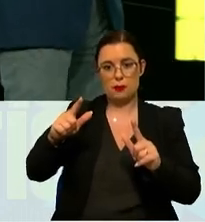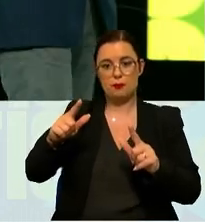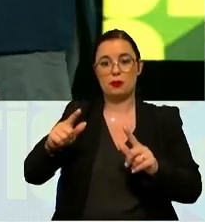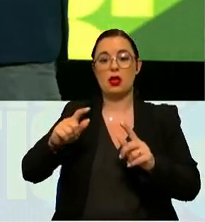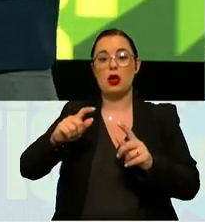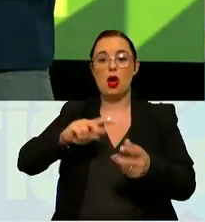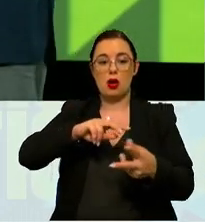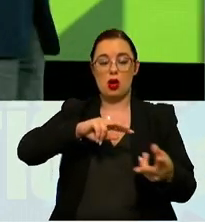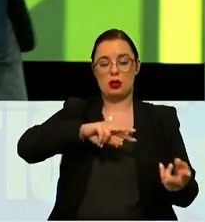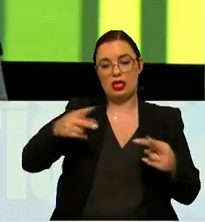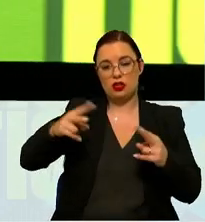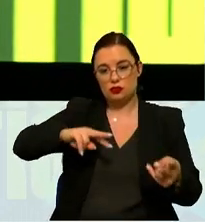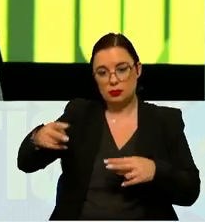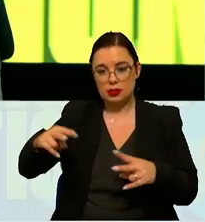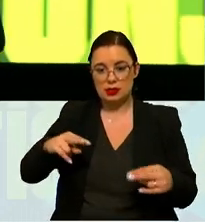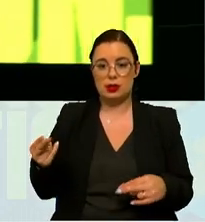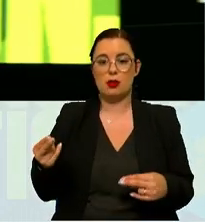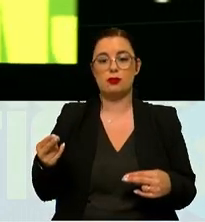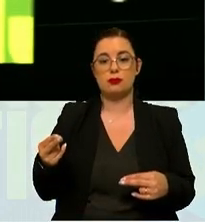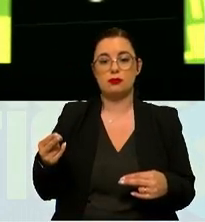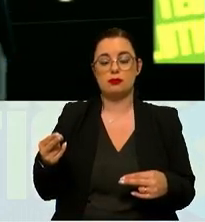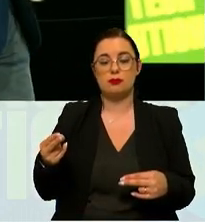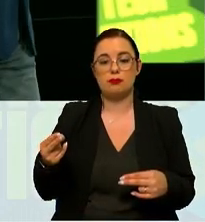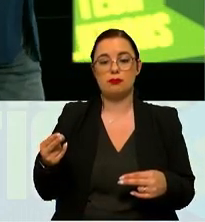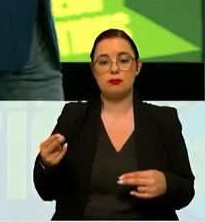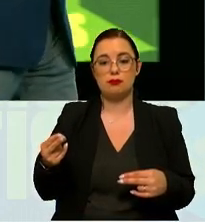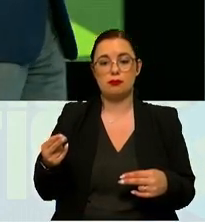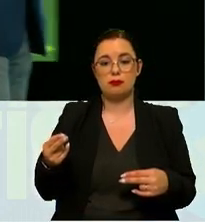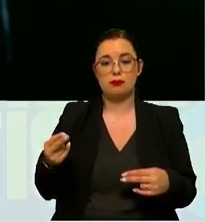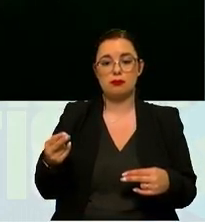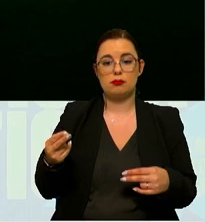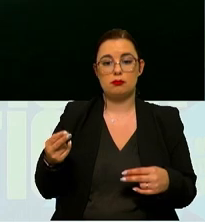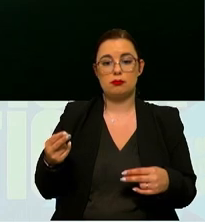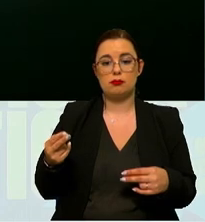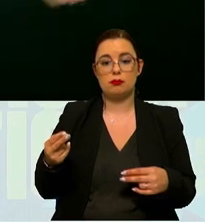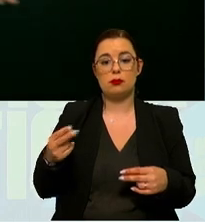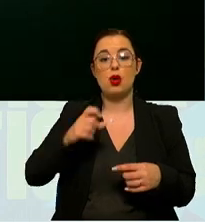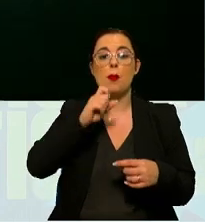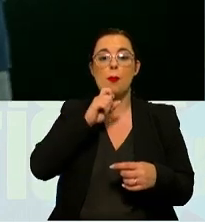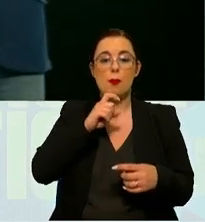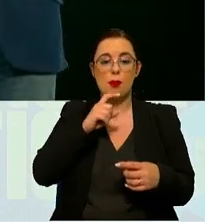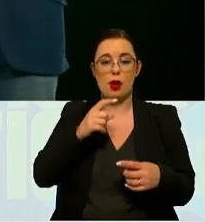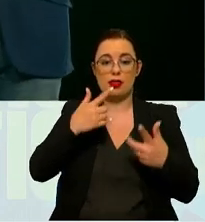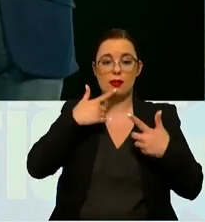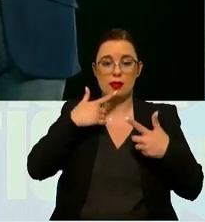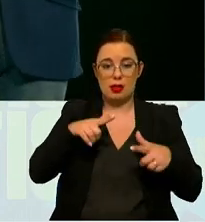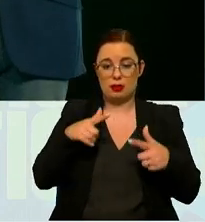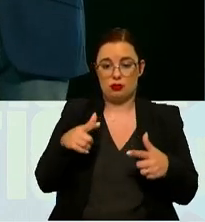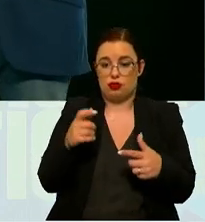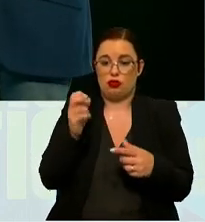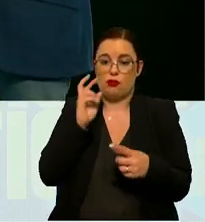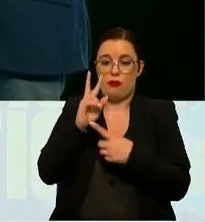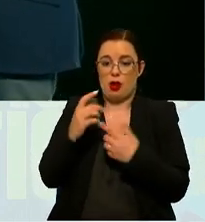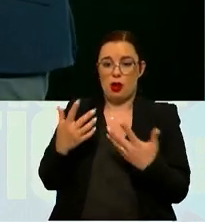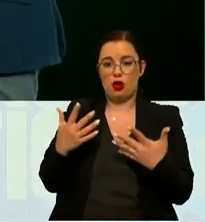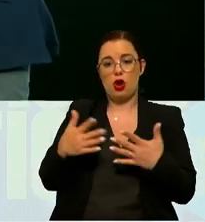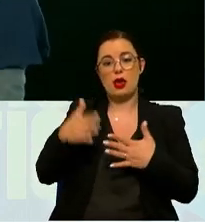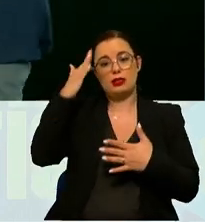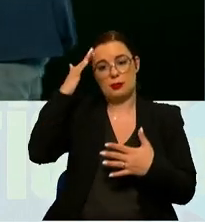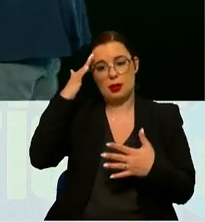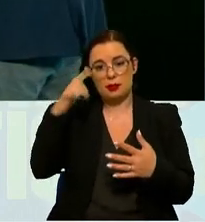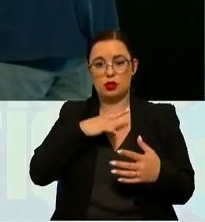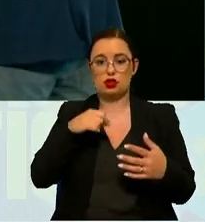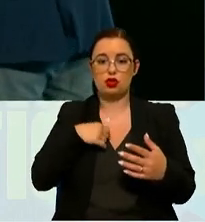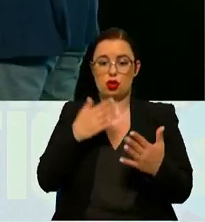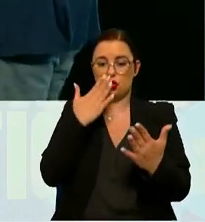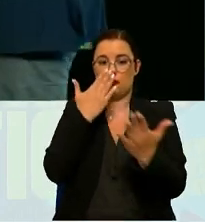transformer architecture and BERT to Bard and Palm and the languages that we have right now, the huge capabilities that we have in front of